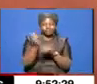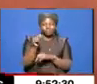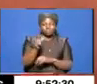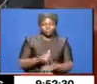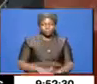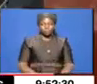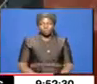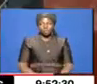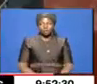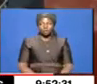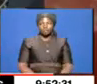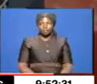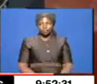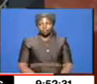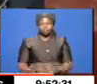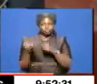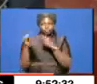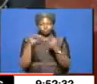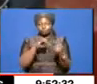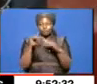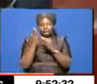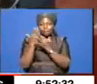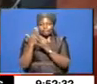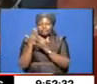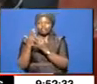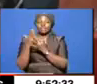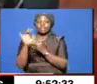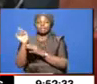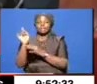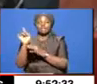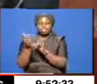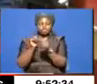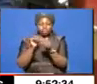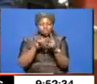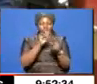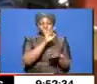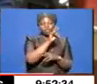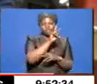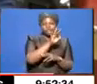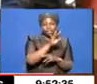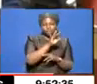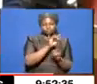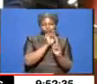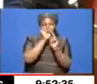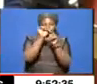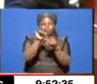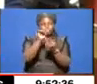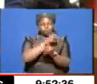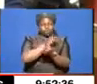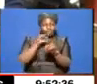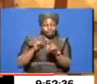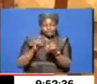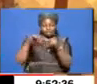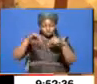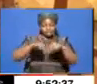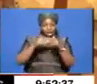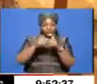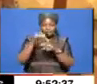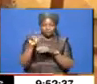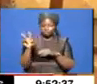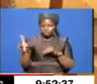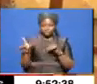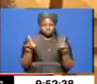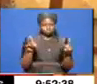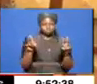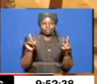The impasse between the Ministry of Sports and Football Kenya Federation made its way to the Senate today after both parties received summons